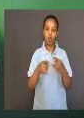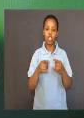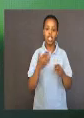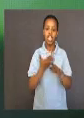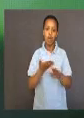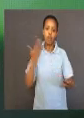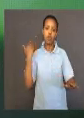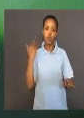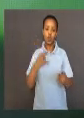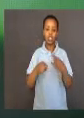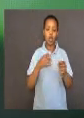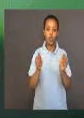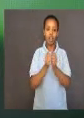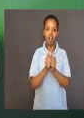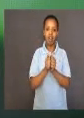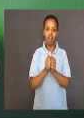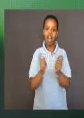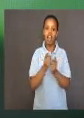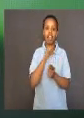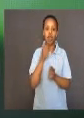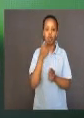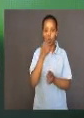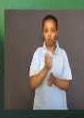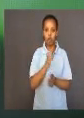ancient species.